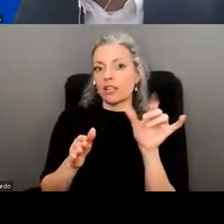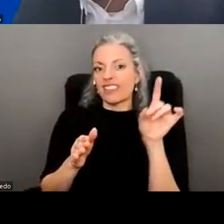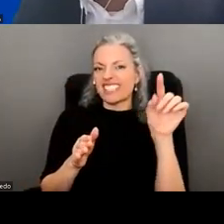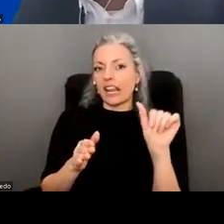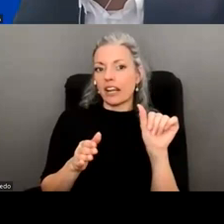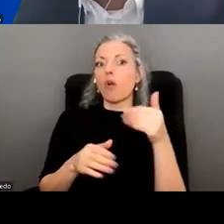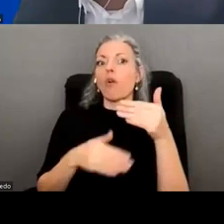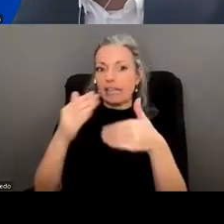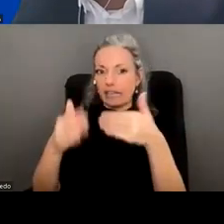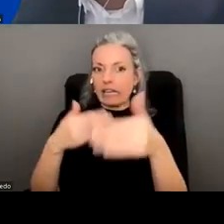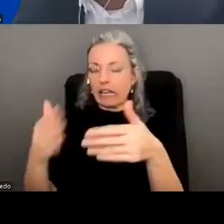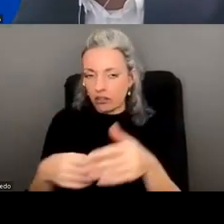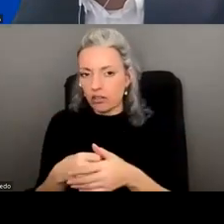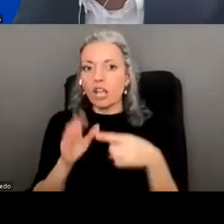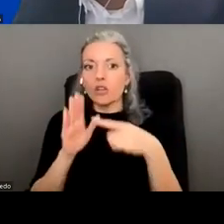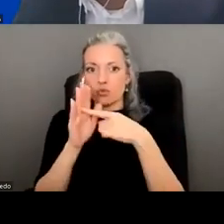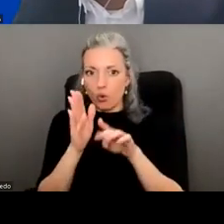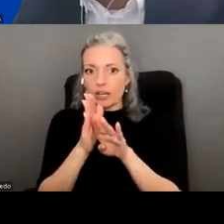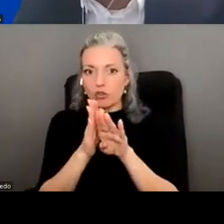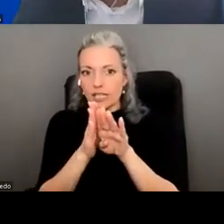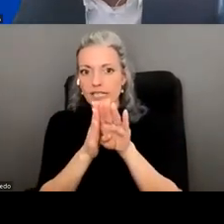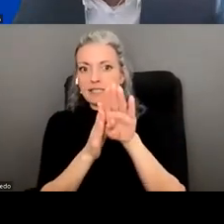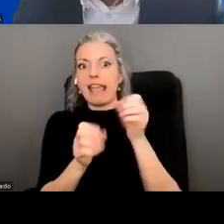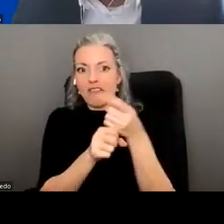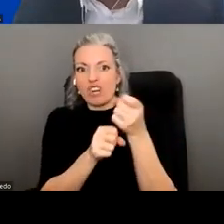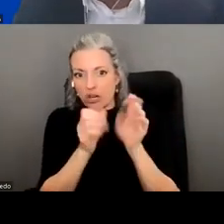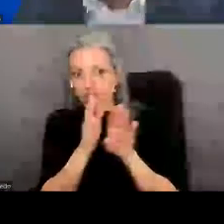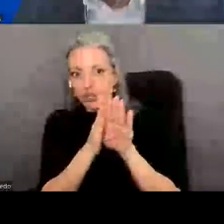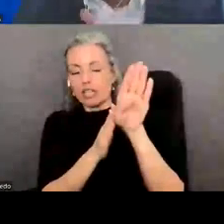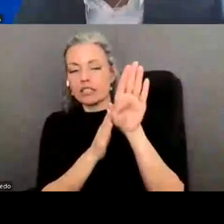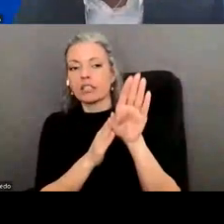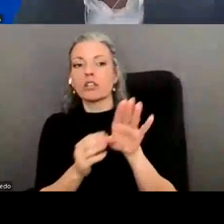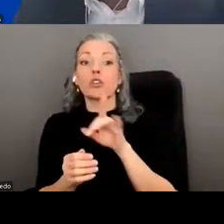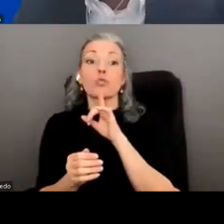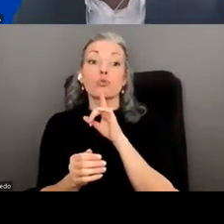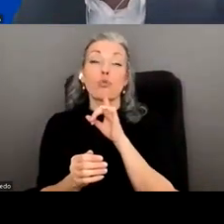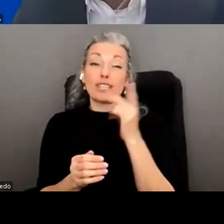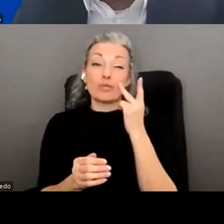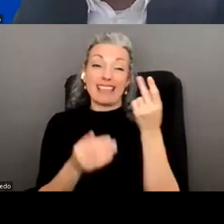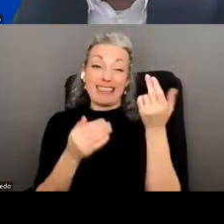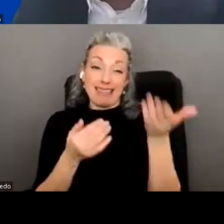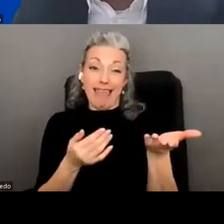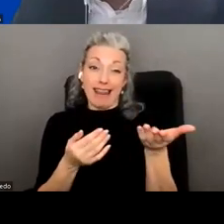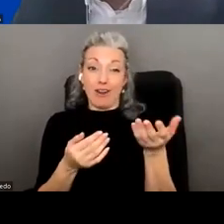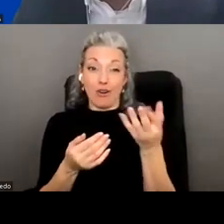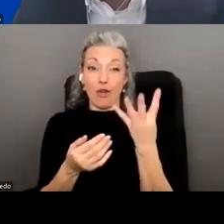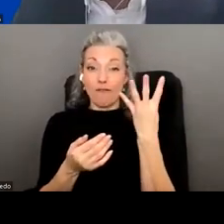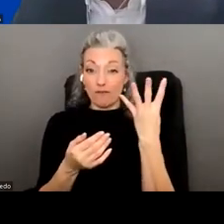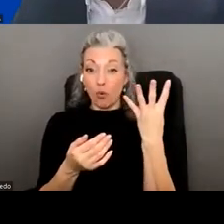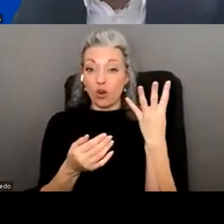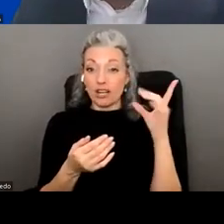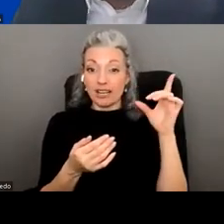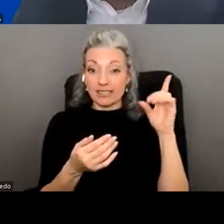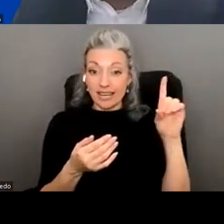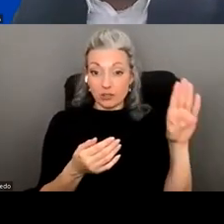over year, and it's showing an increase by year, unfortunately. So that's what's driving the status bar, and you'll see these on all four of the dashboards I'll share today. And